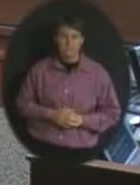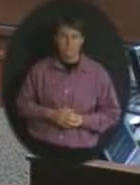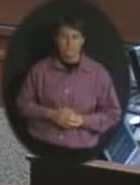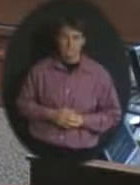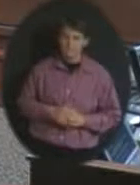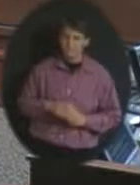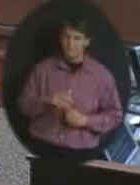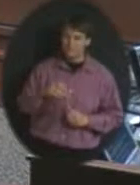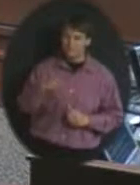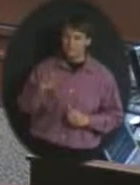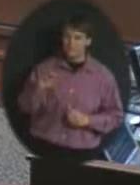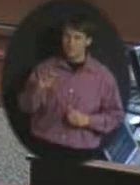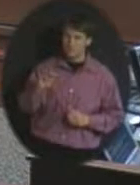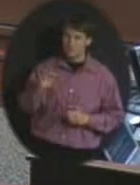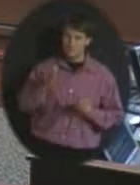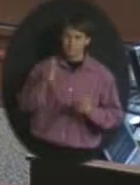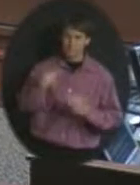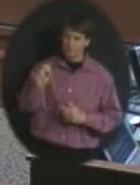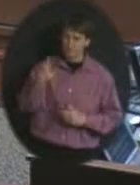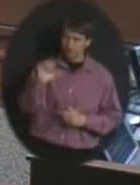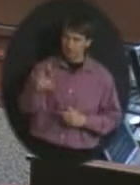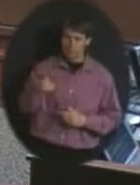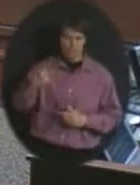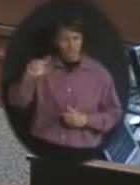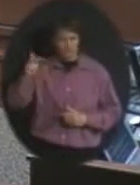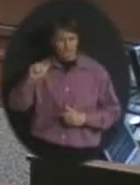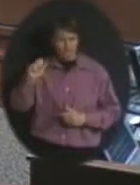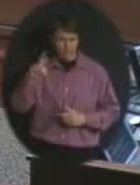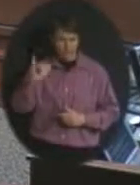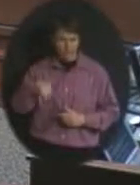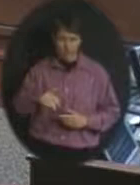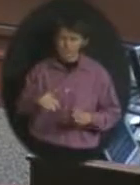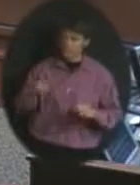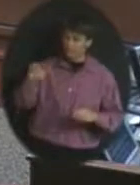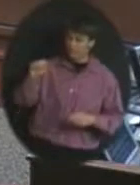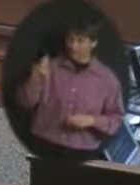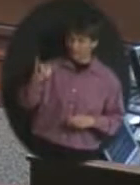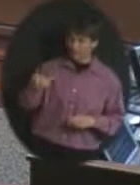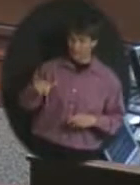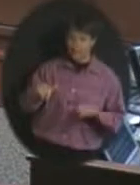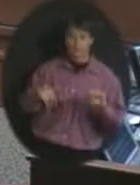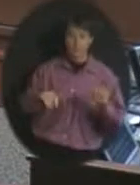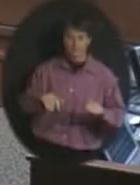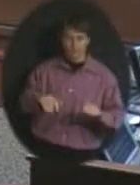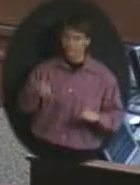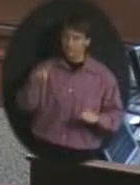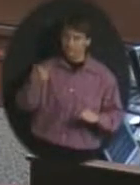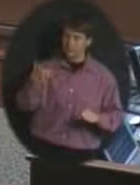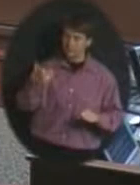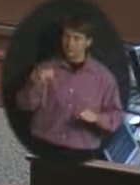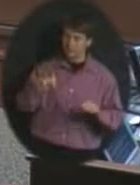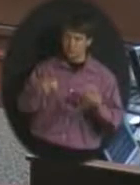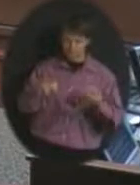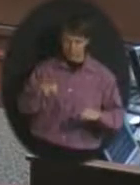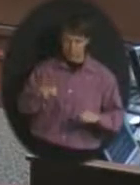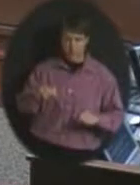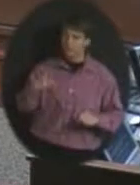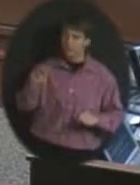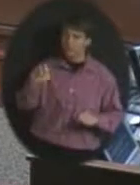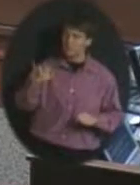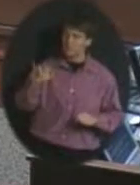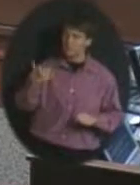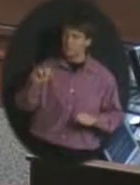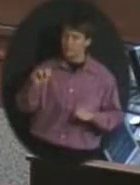Ms. Hibbs, I have a motion by Mr. Scheer and a second by Ms. Ashley. Would you call the roll, please? Ms. Ashley? Yes. Dr. Daniels? Yes. Mrs.